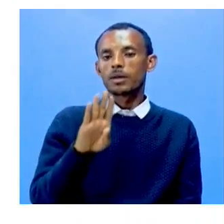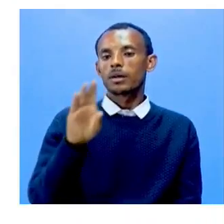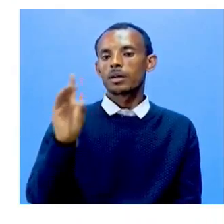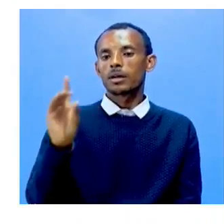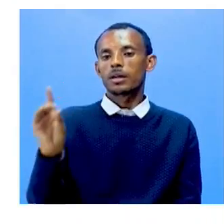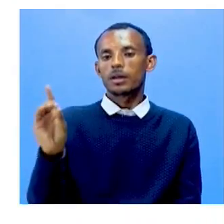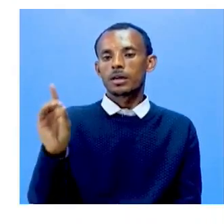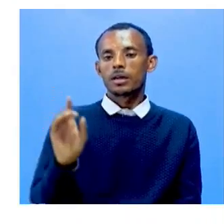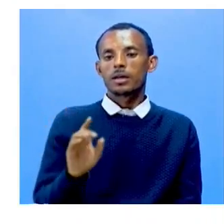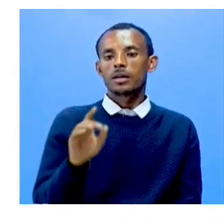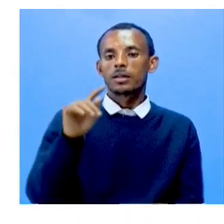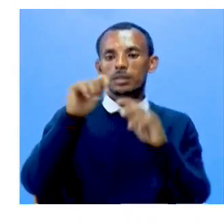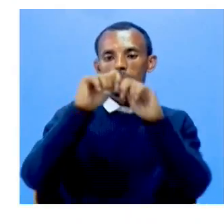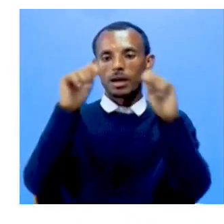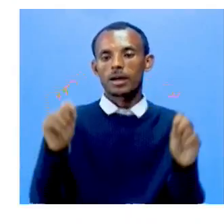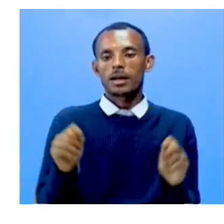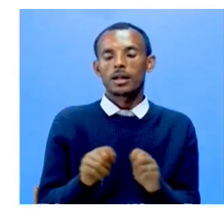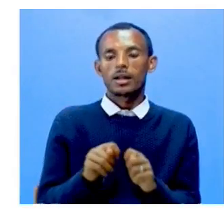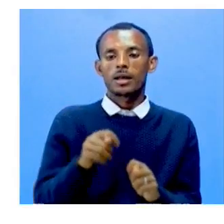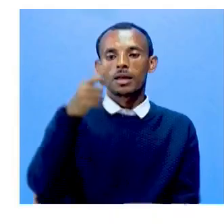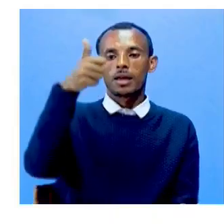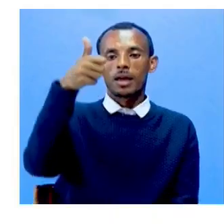ABD. Triangle